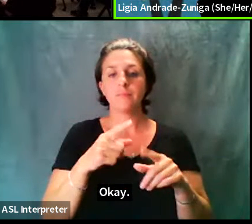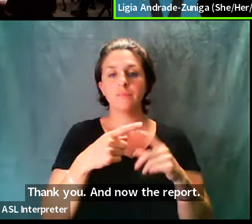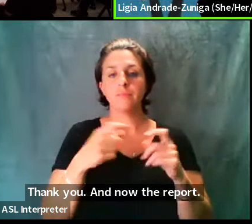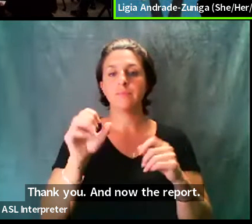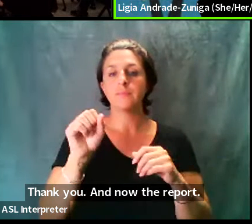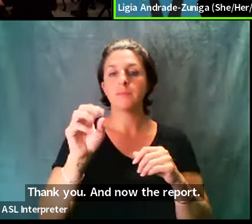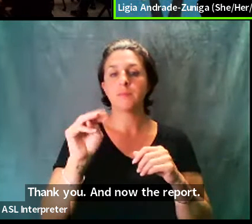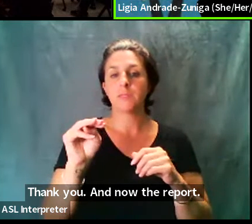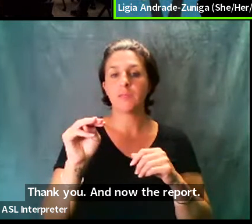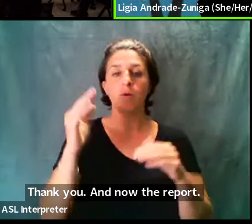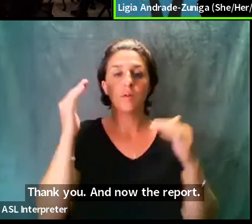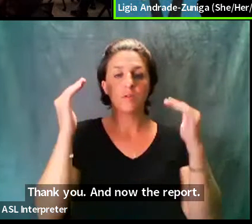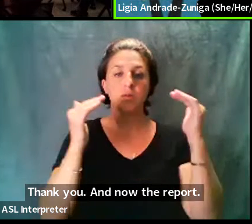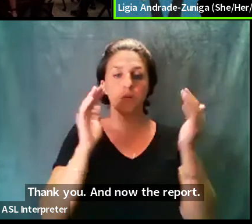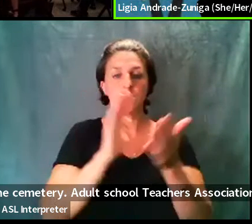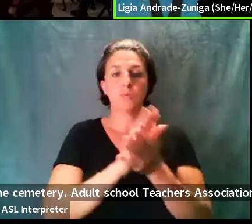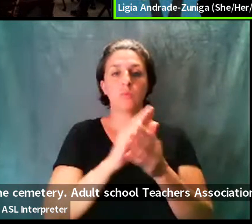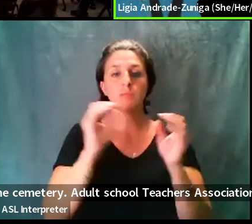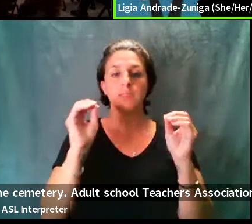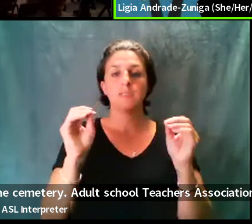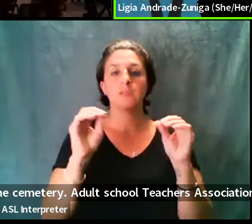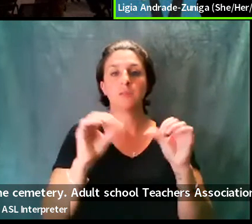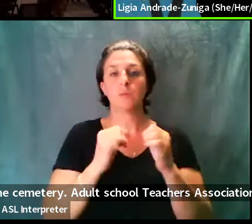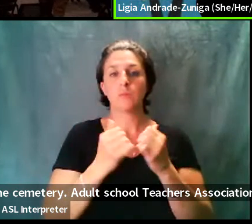Adult School Teachers Association.